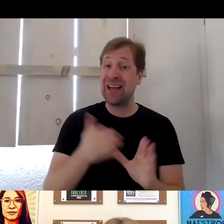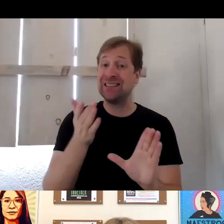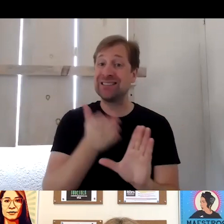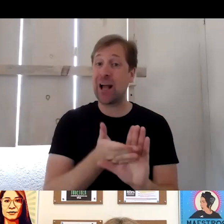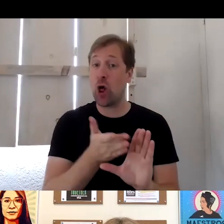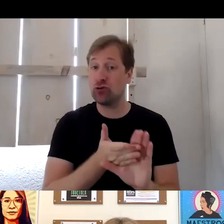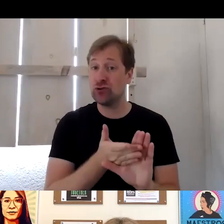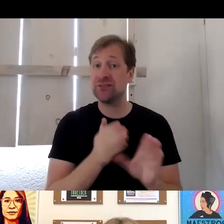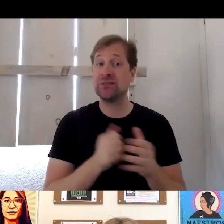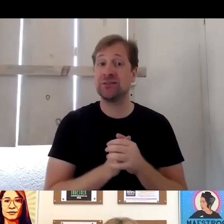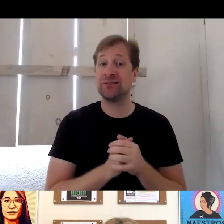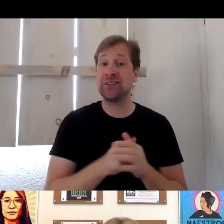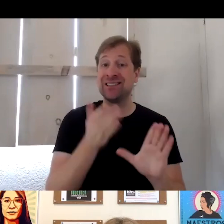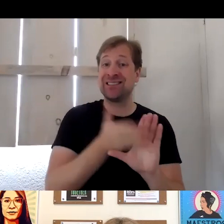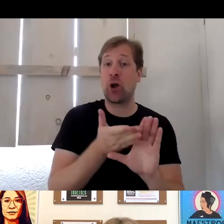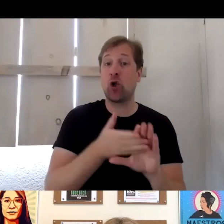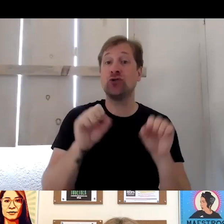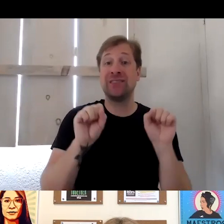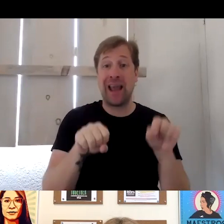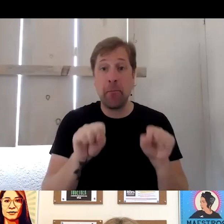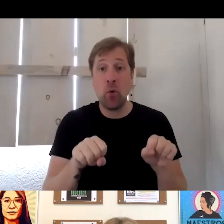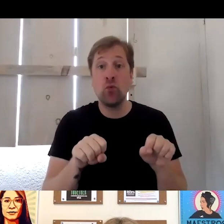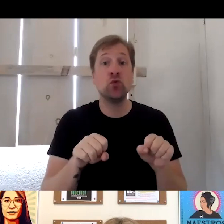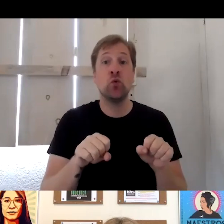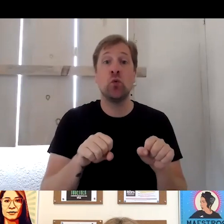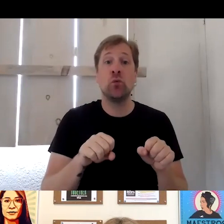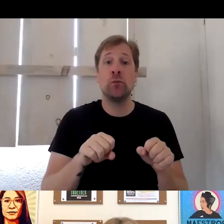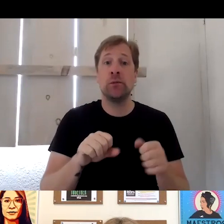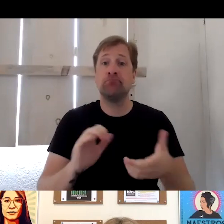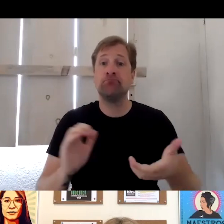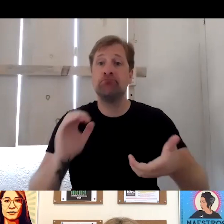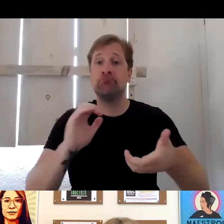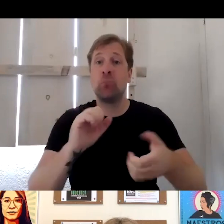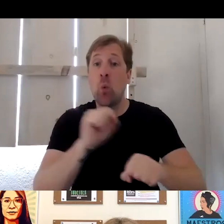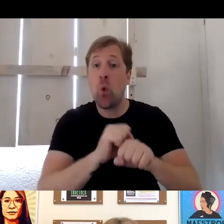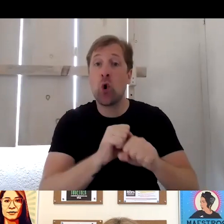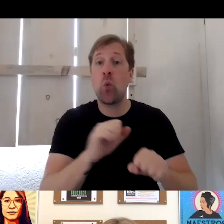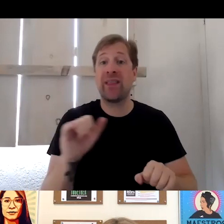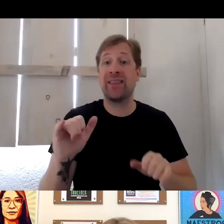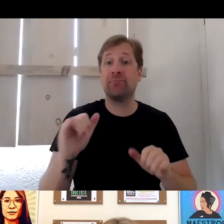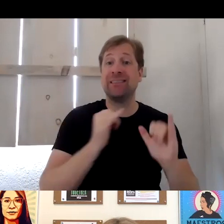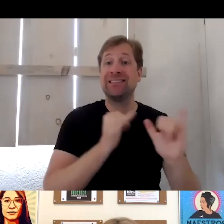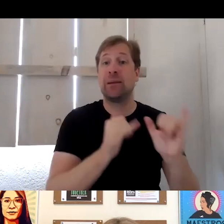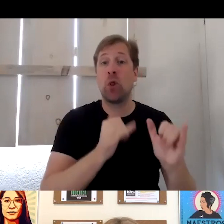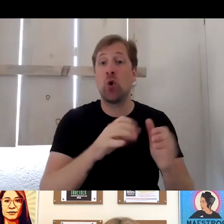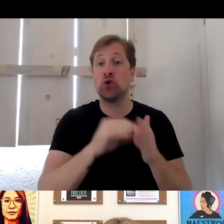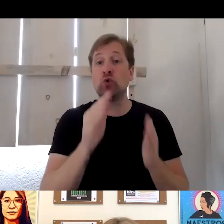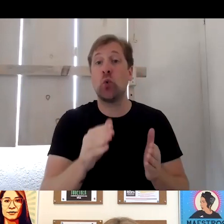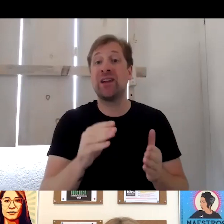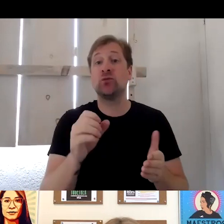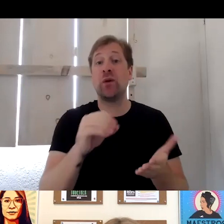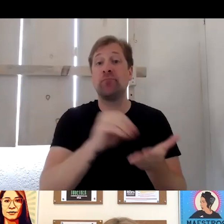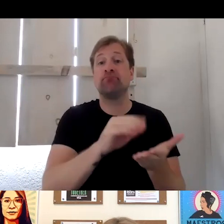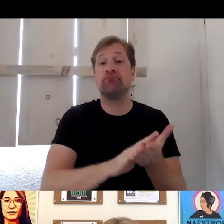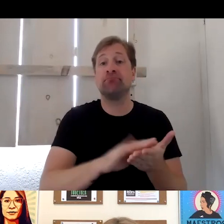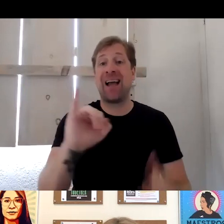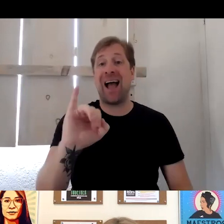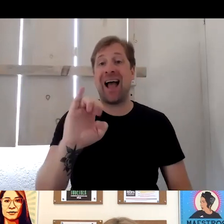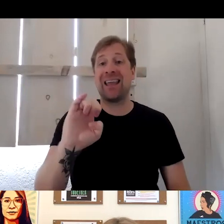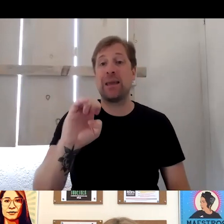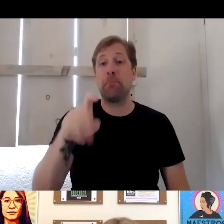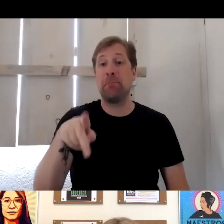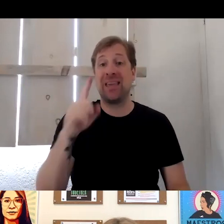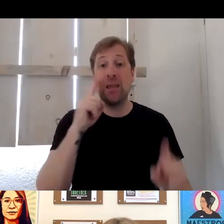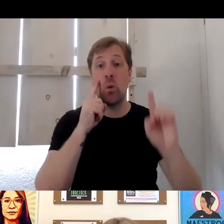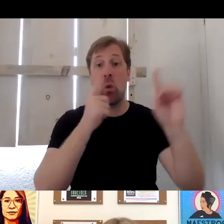psychologists are able to work with similar students who have goals on their IEP that from